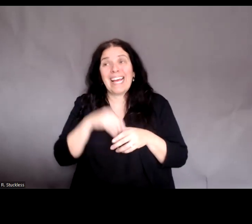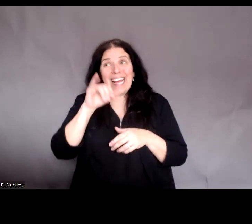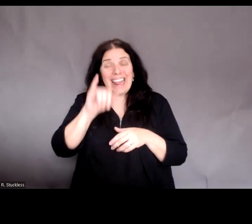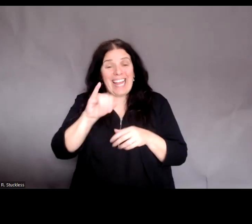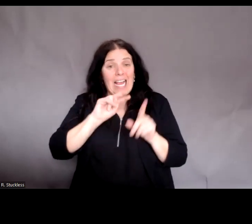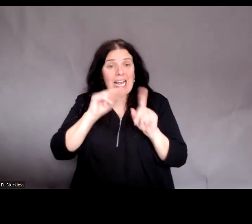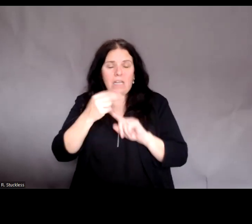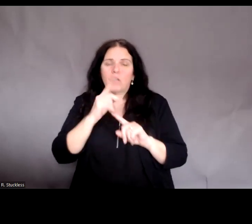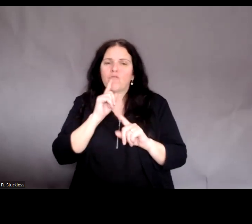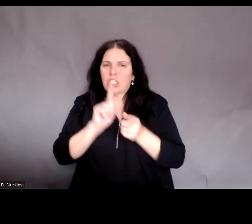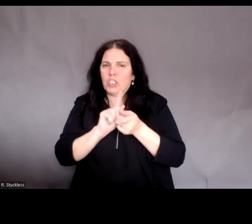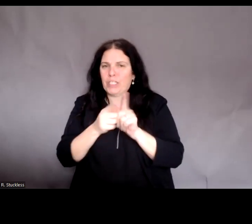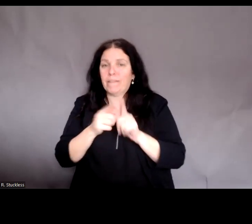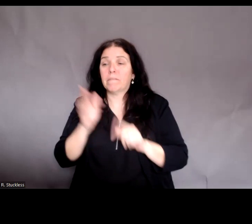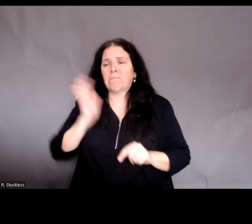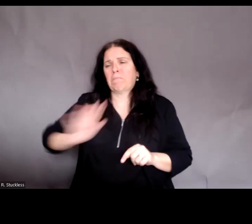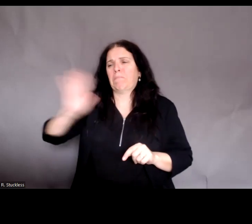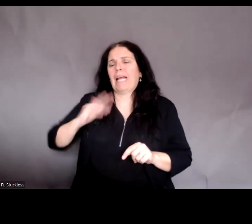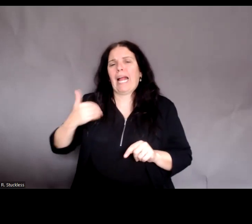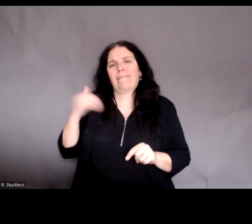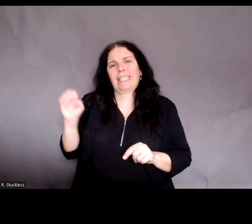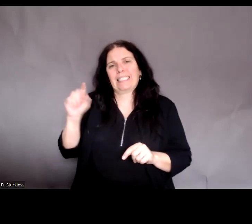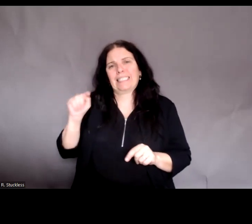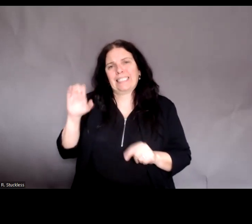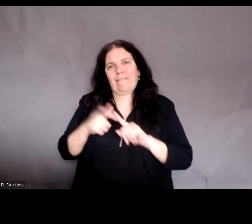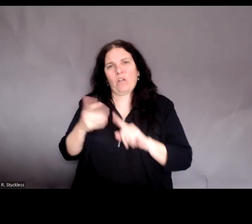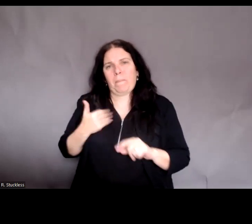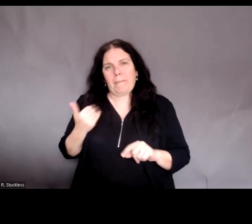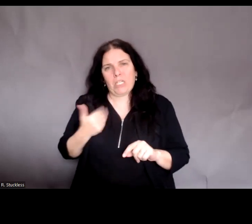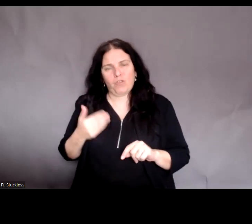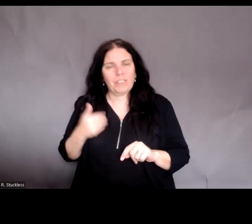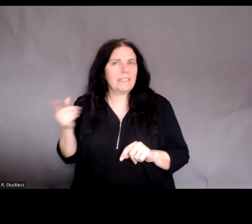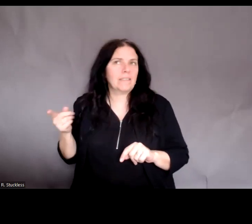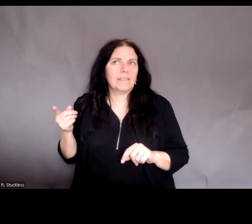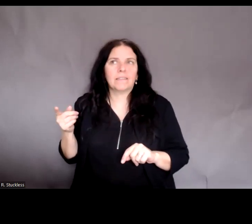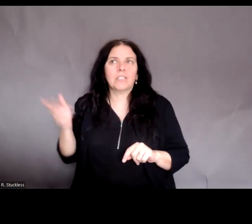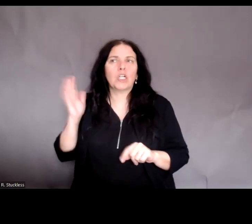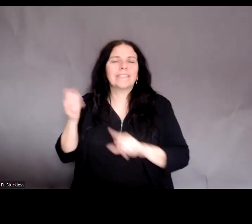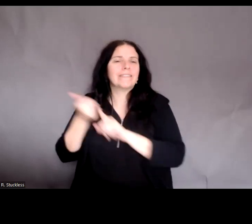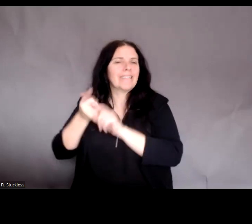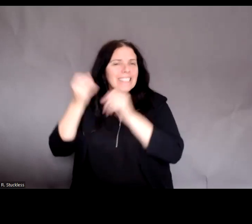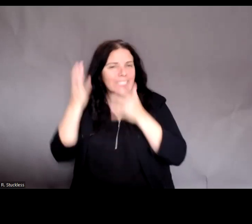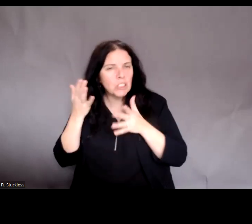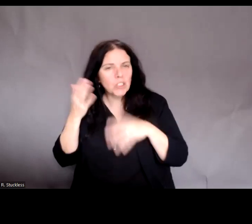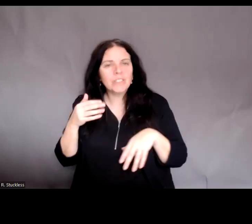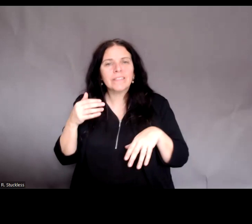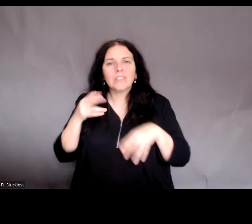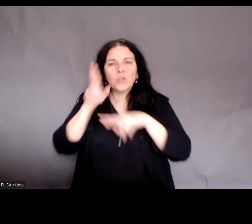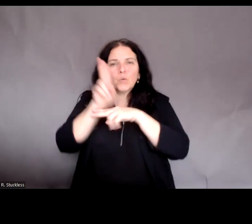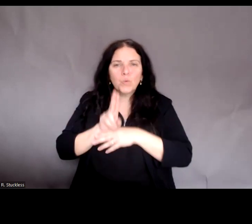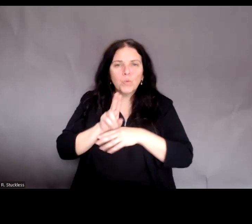ago, we had an ETC from the ministry who would come in, and she used to be a teacher, and she would stand in front of the class, and she